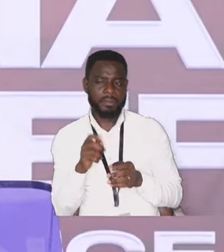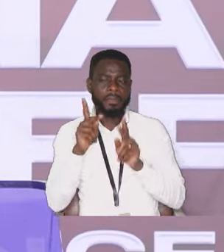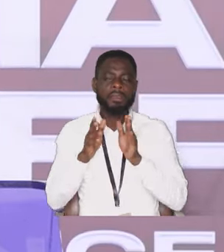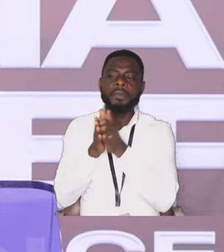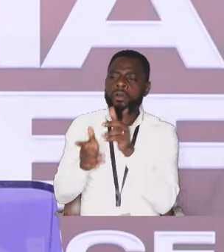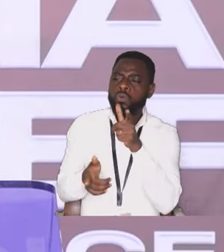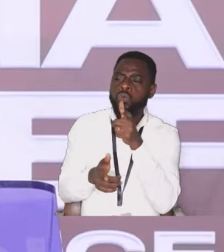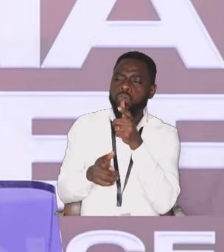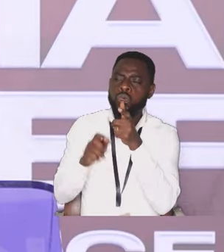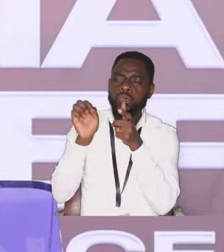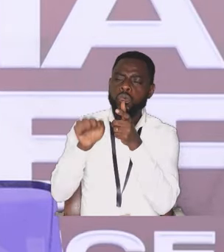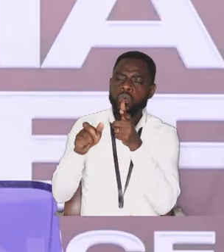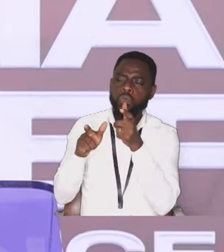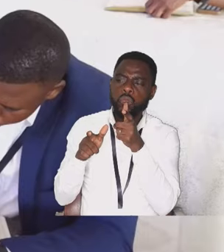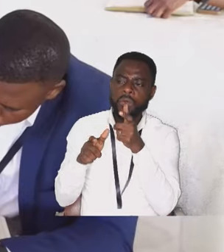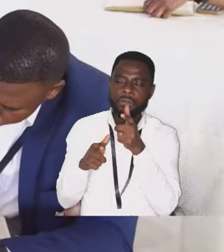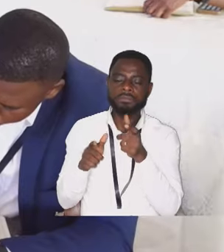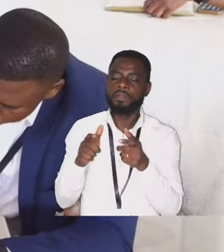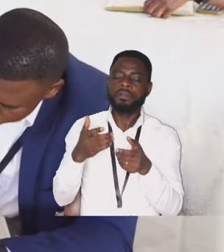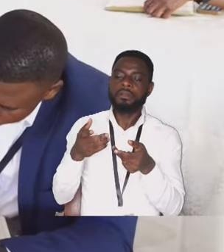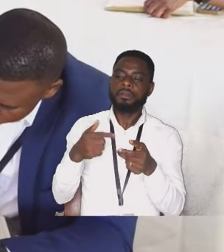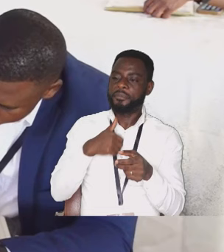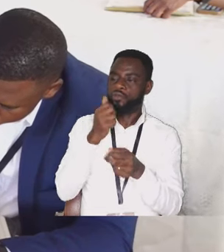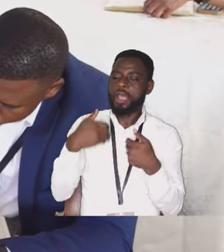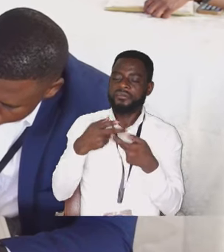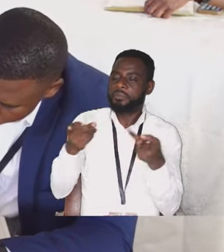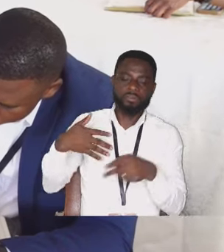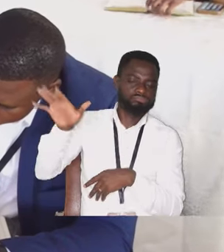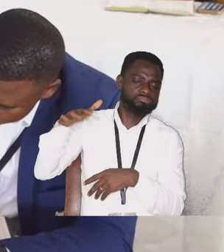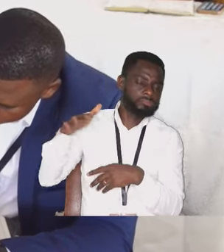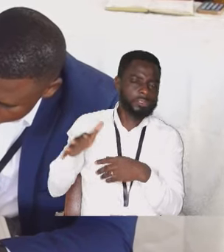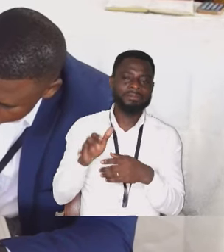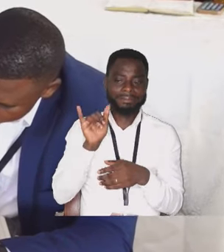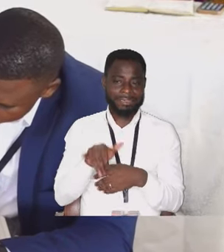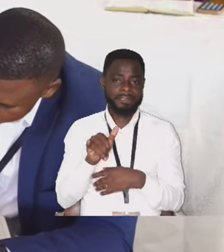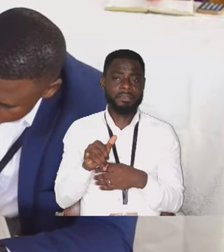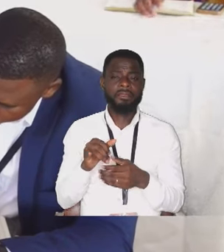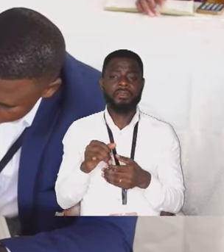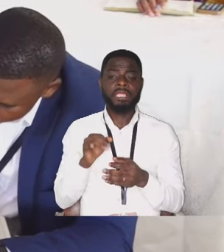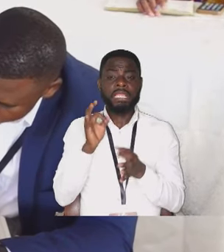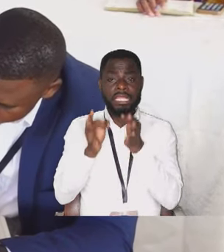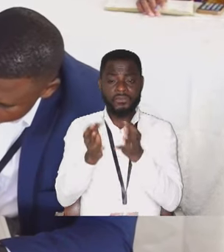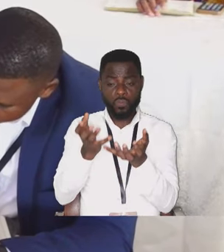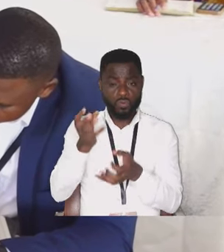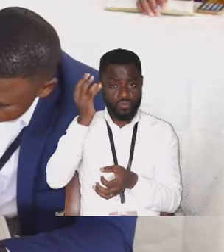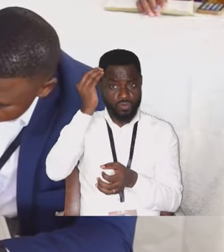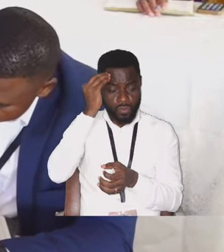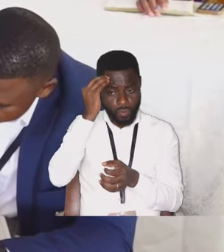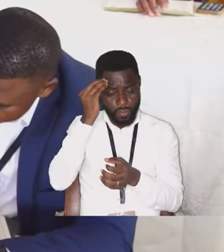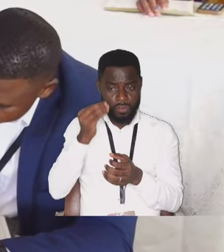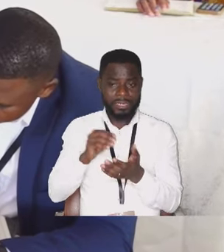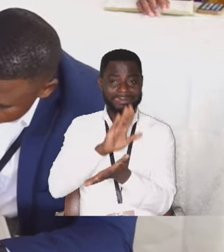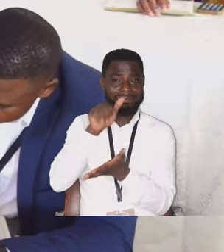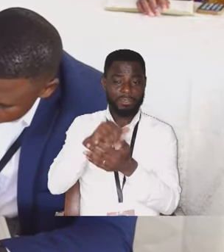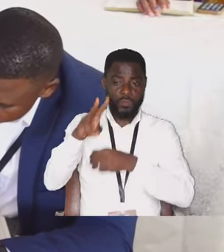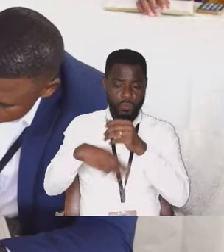say the confirmation is knocking, he say you don't have a place here, go away. So if you want to know what we call the secularized world,